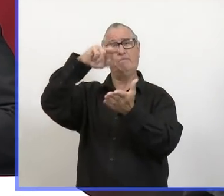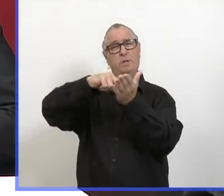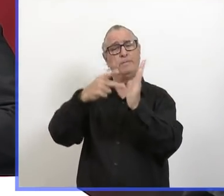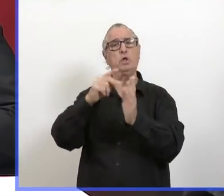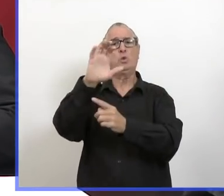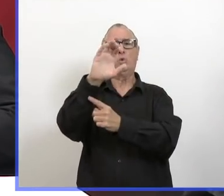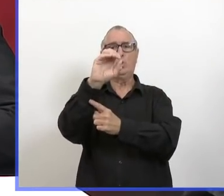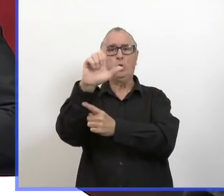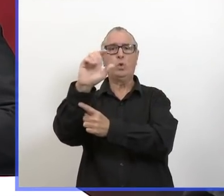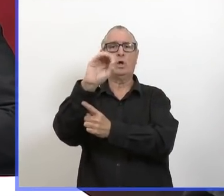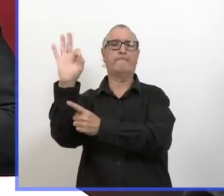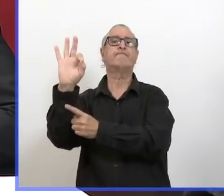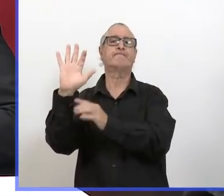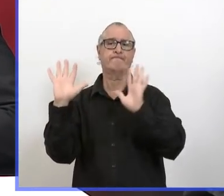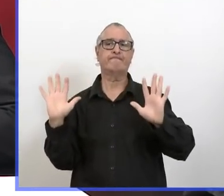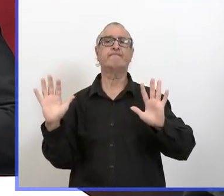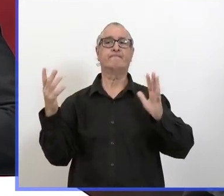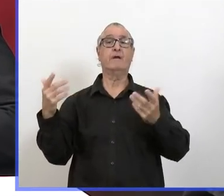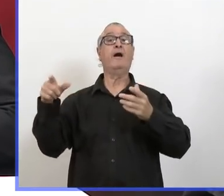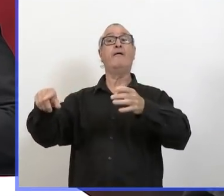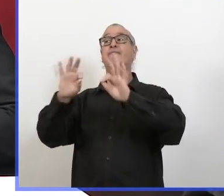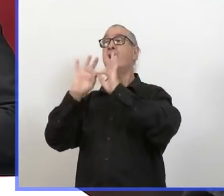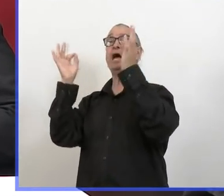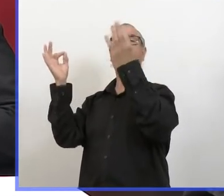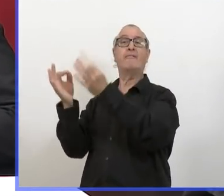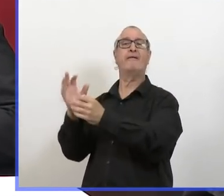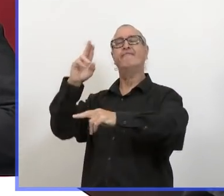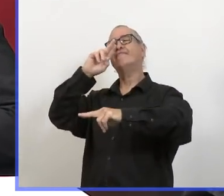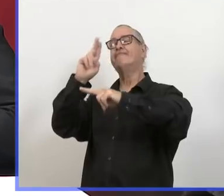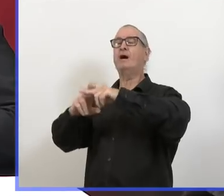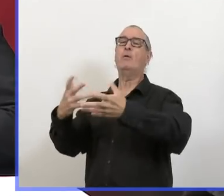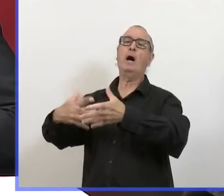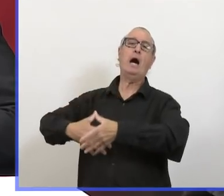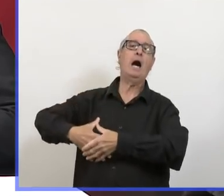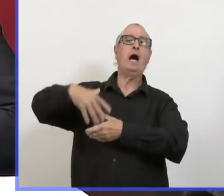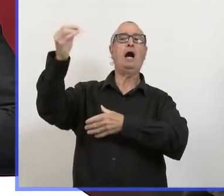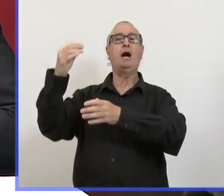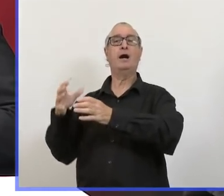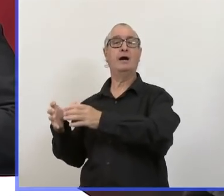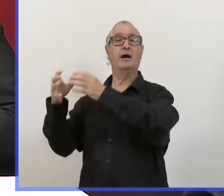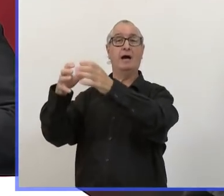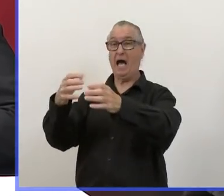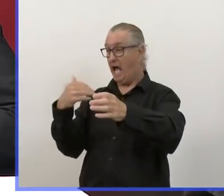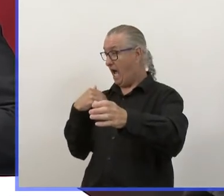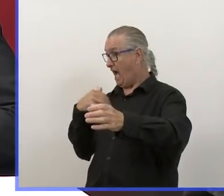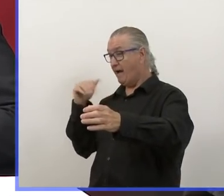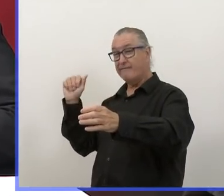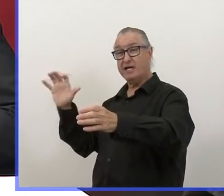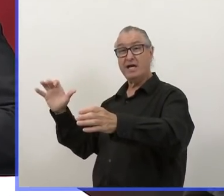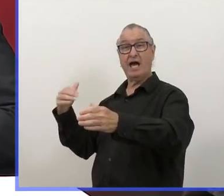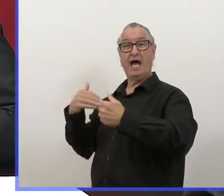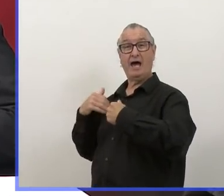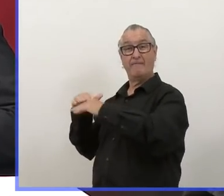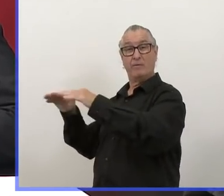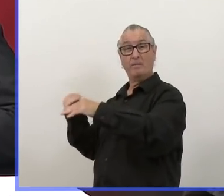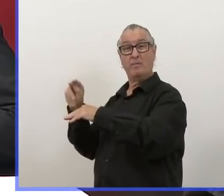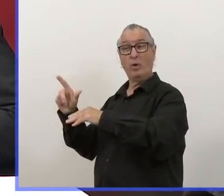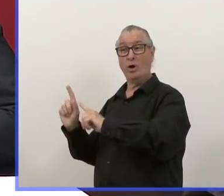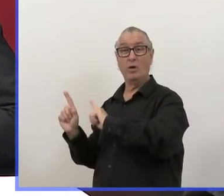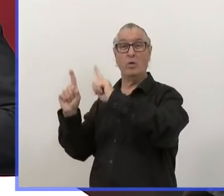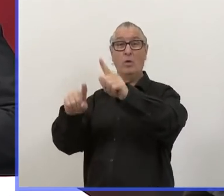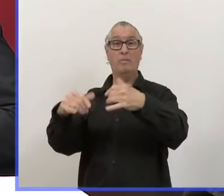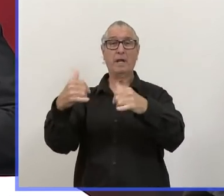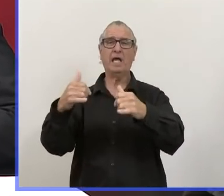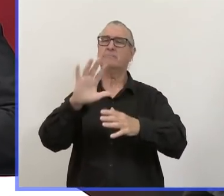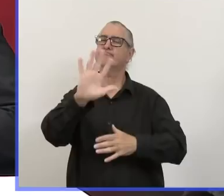with two parents and two kids going who have air conditioning at home to go to a splash pad. This is, you know, maybe a single parent or two parents